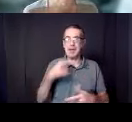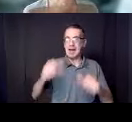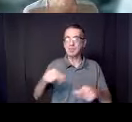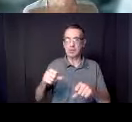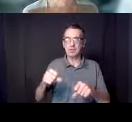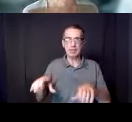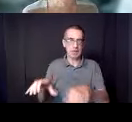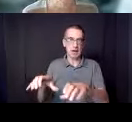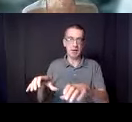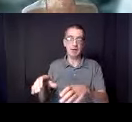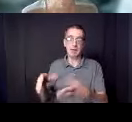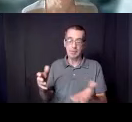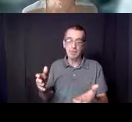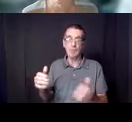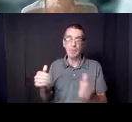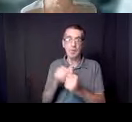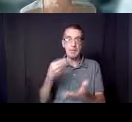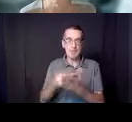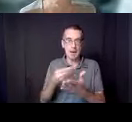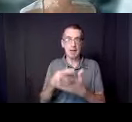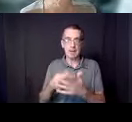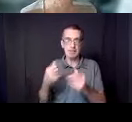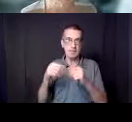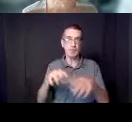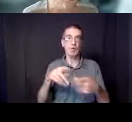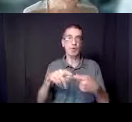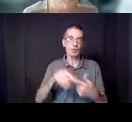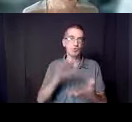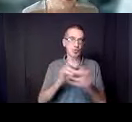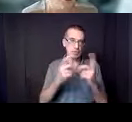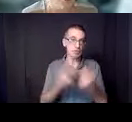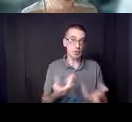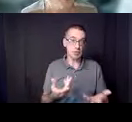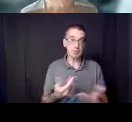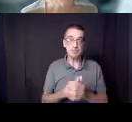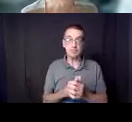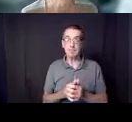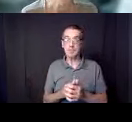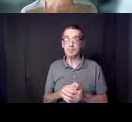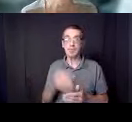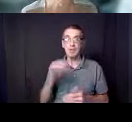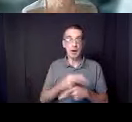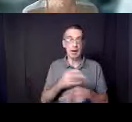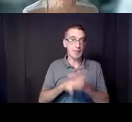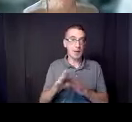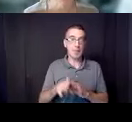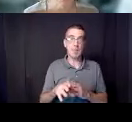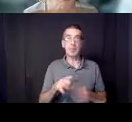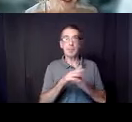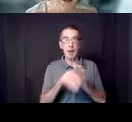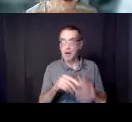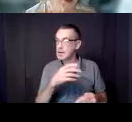be done with money that's flowing to the school district. So it's important to keep in mind. The Child Care Development Block Grant and Child